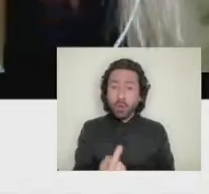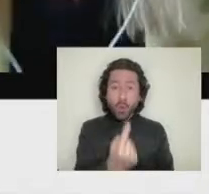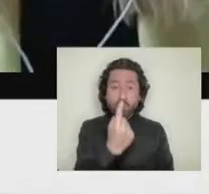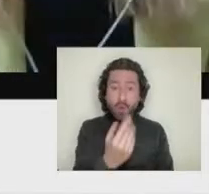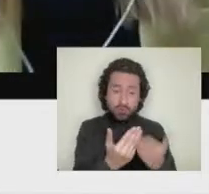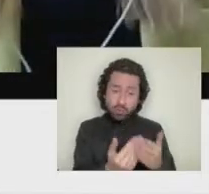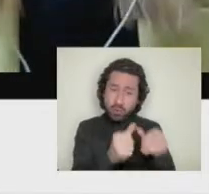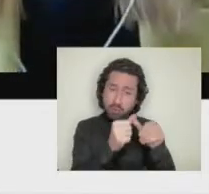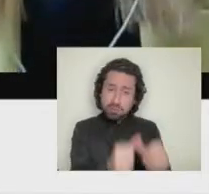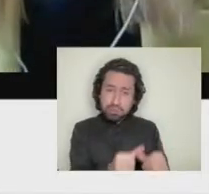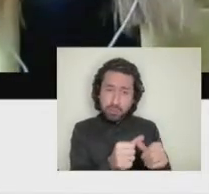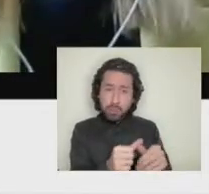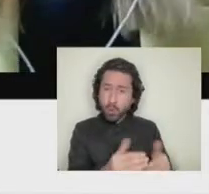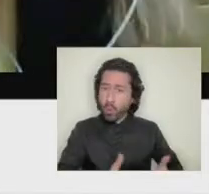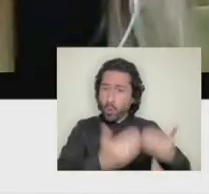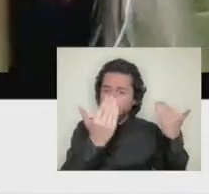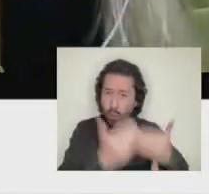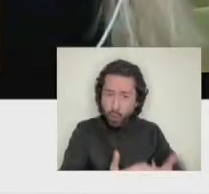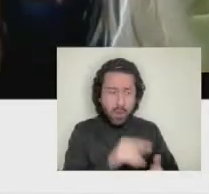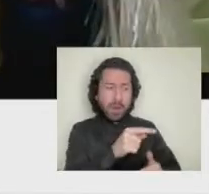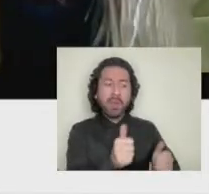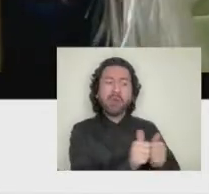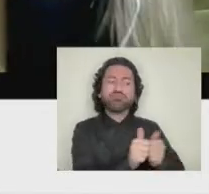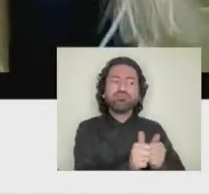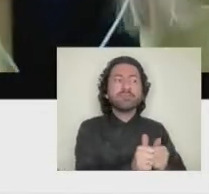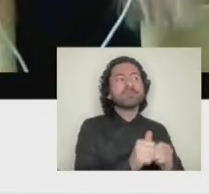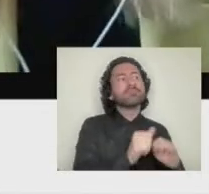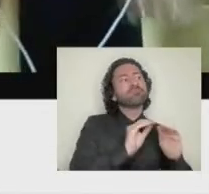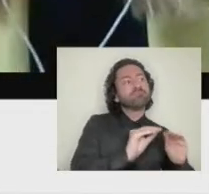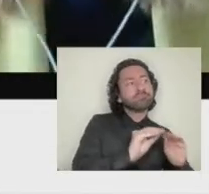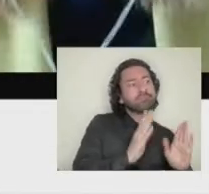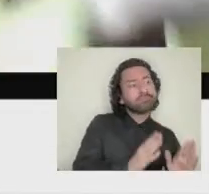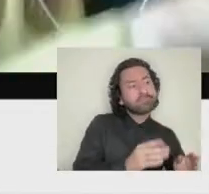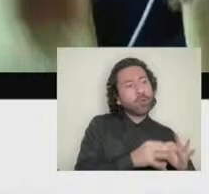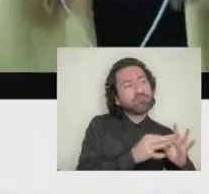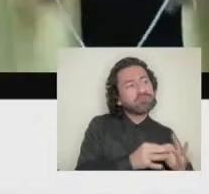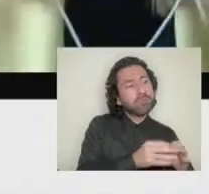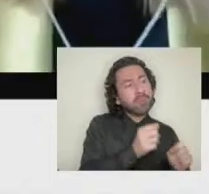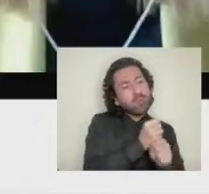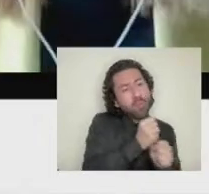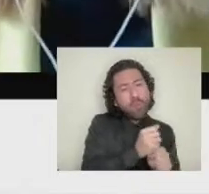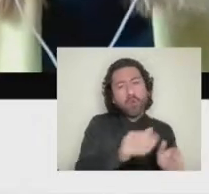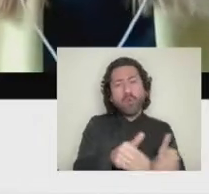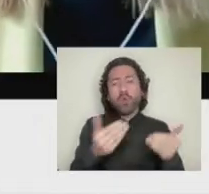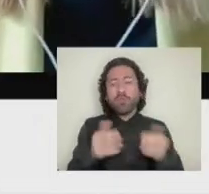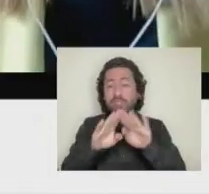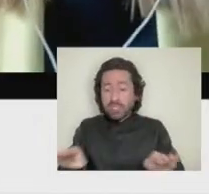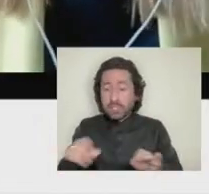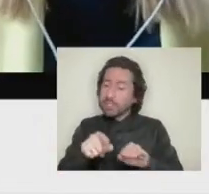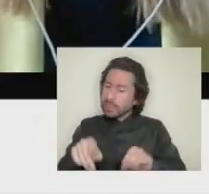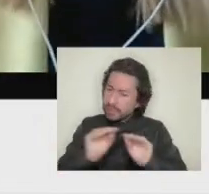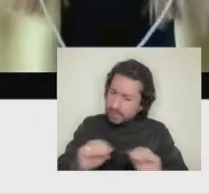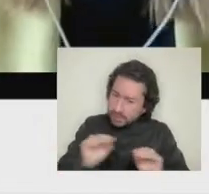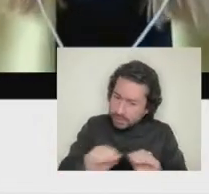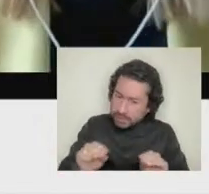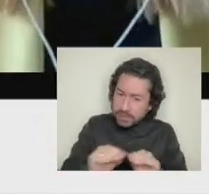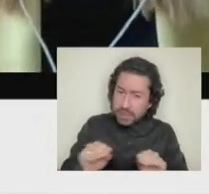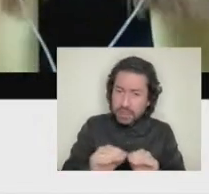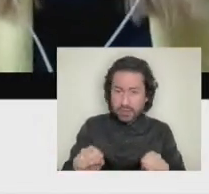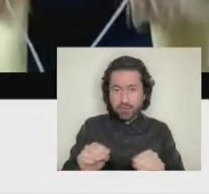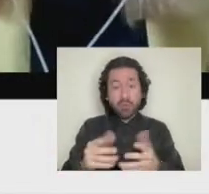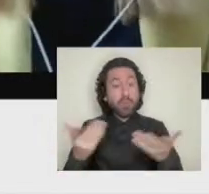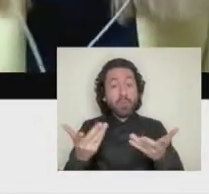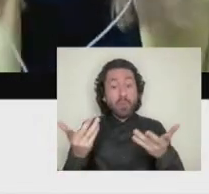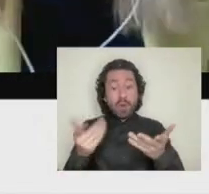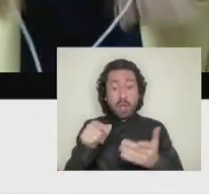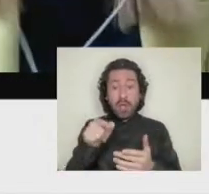classes, and a school where the student learns to reinvent him or